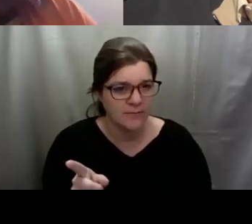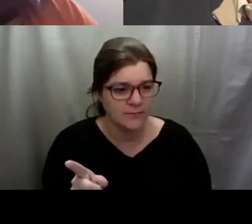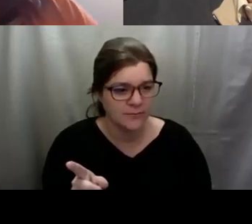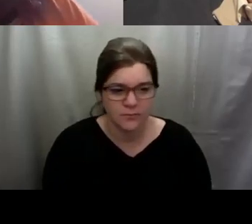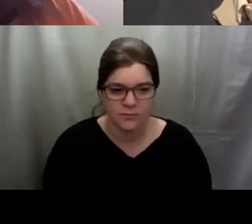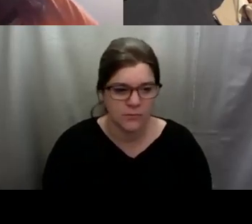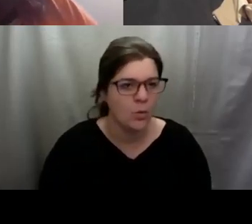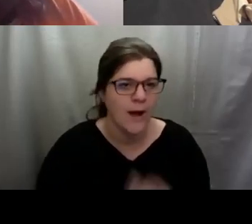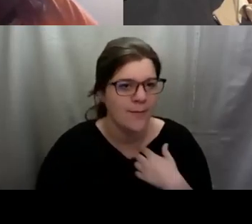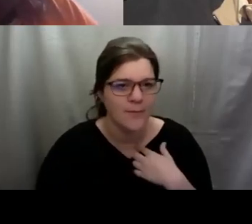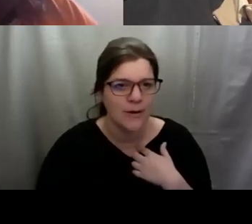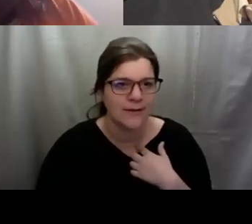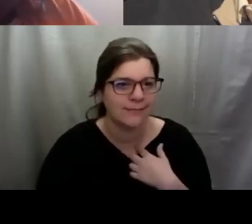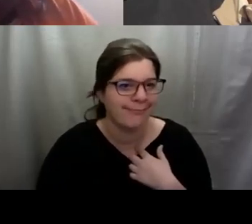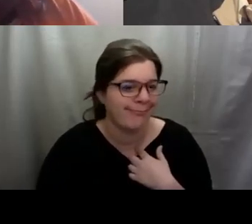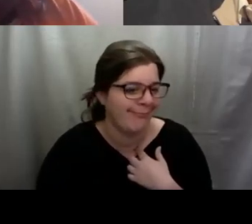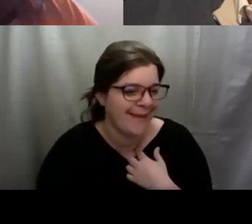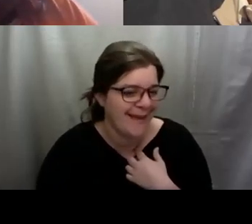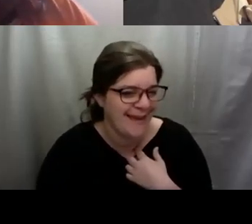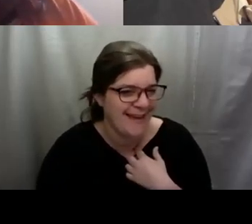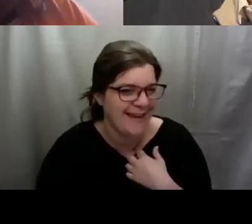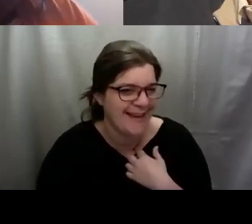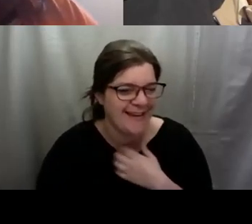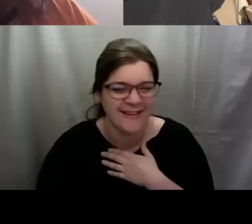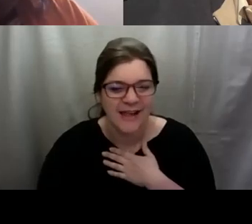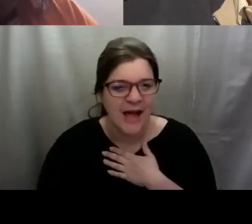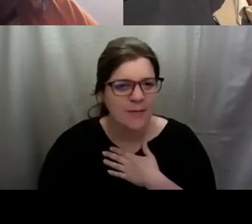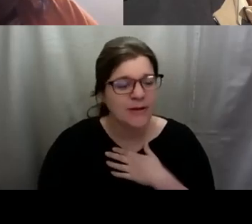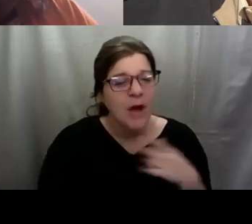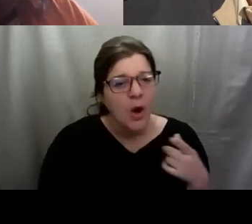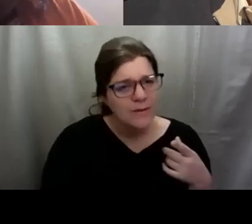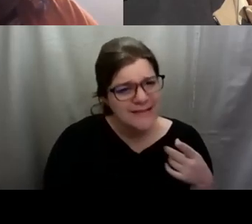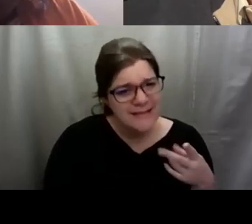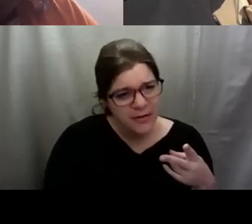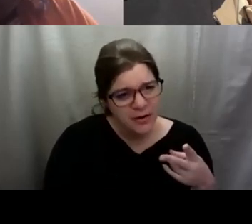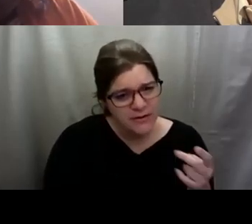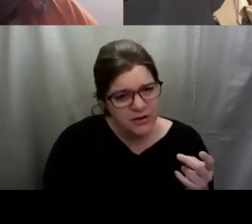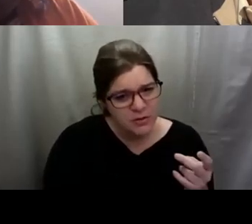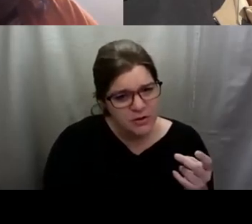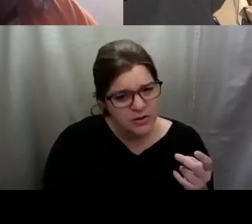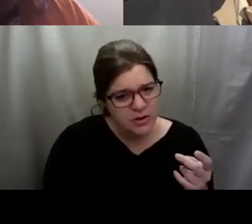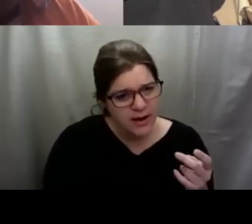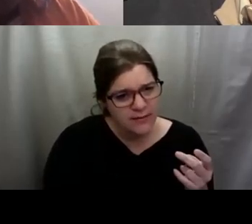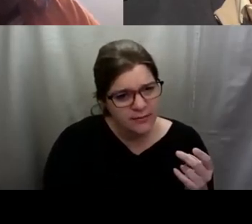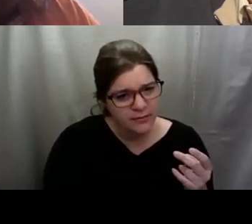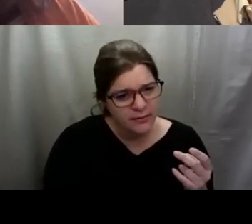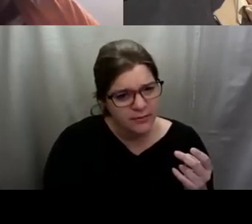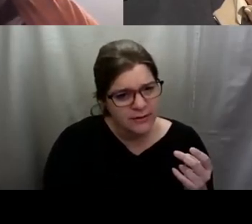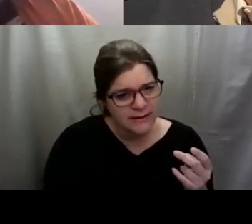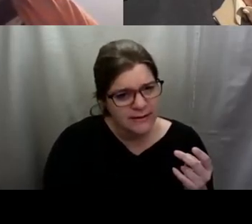because do you want to do it? Should I put you in the group with the other interpreter? Muted. Well, did the other individual